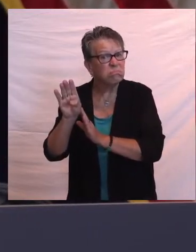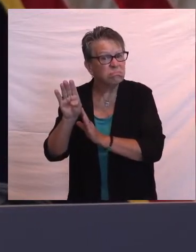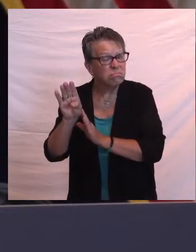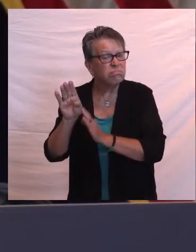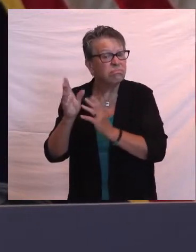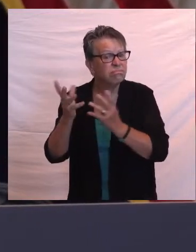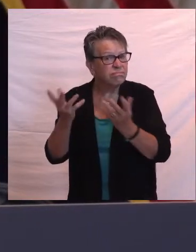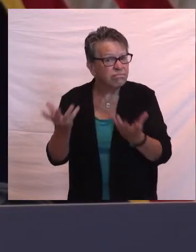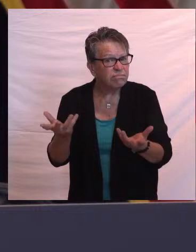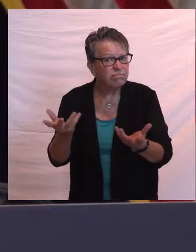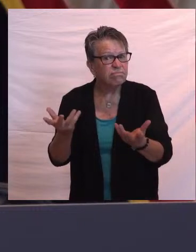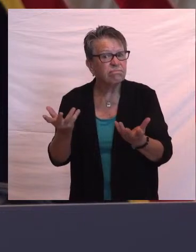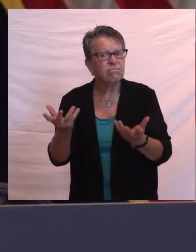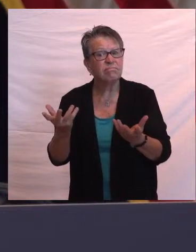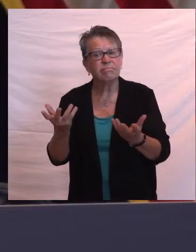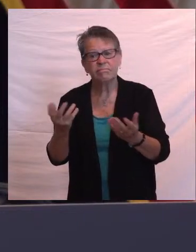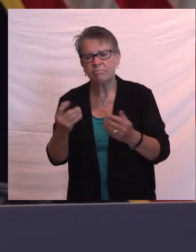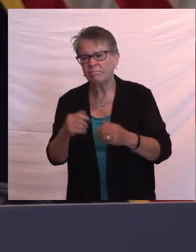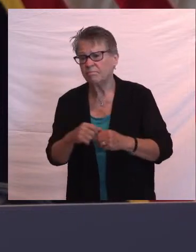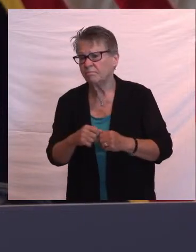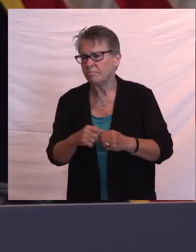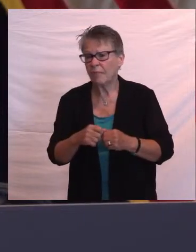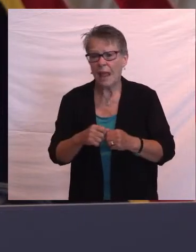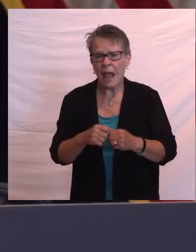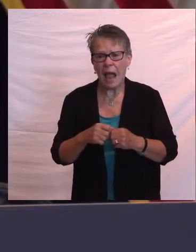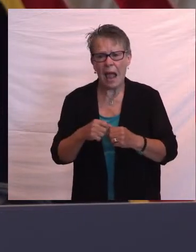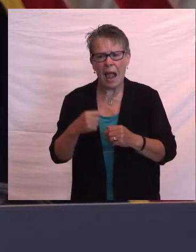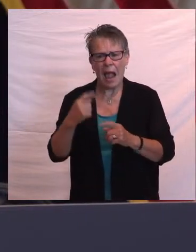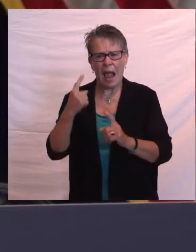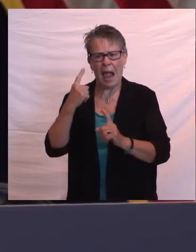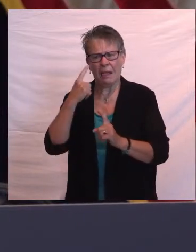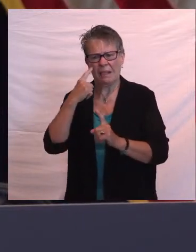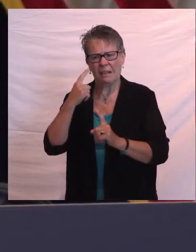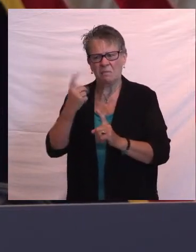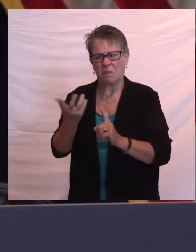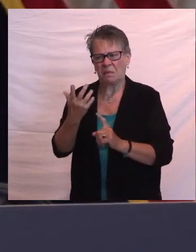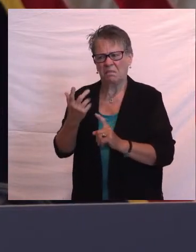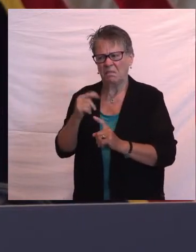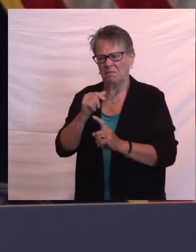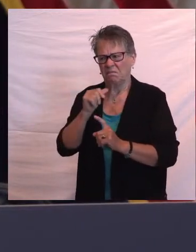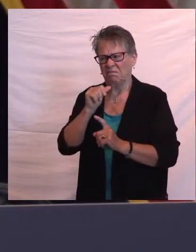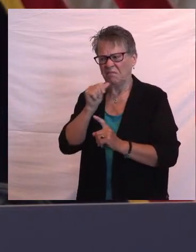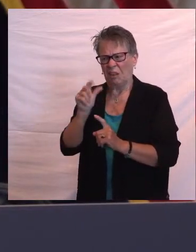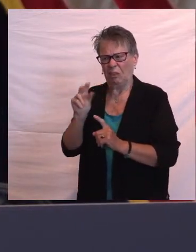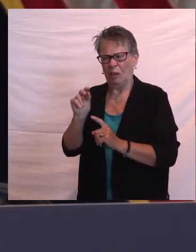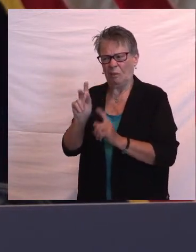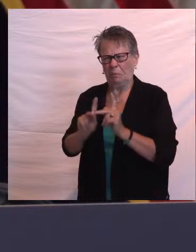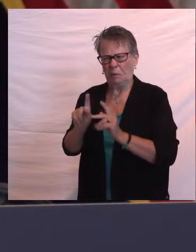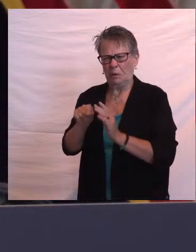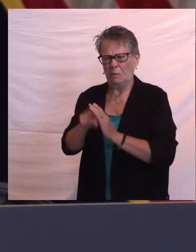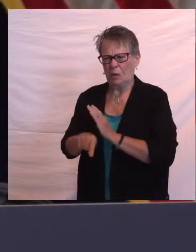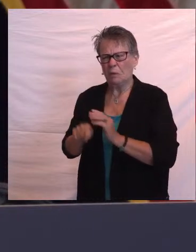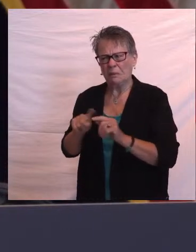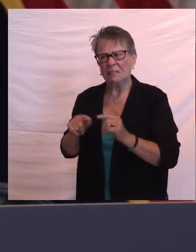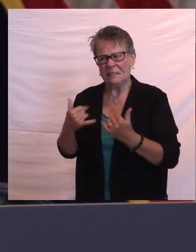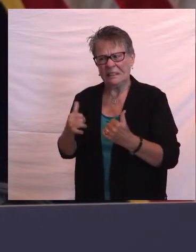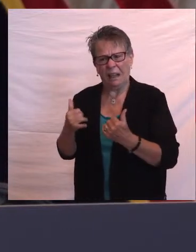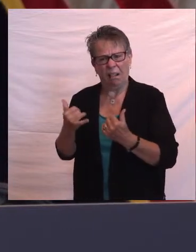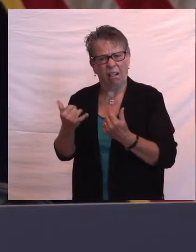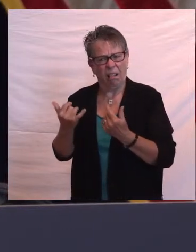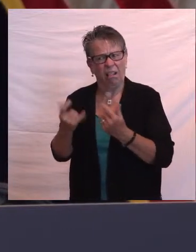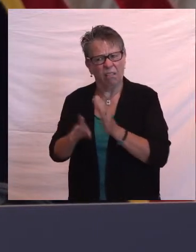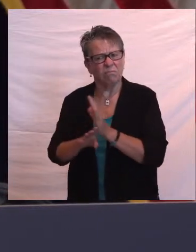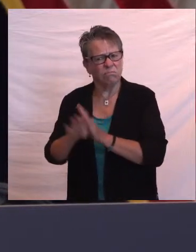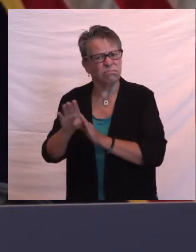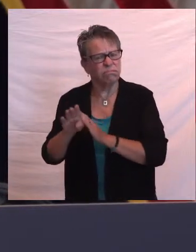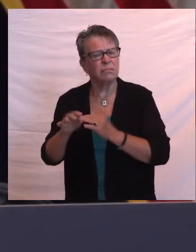as 30, but I don't want to be, I don't want to underrepresent our reality. I do think the pandemic, the stressors